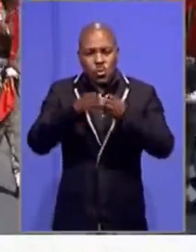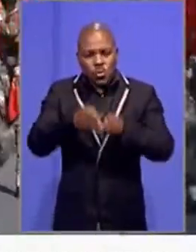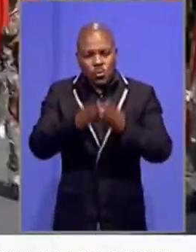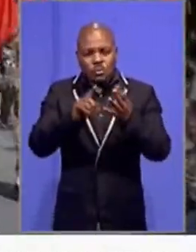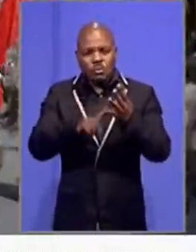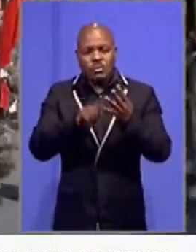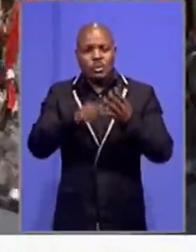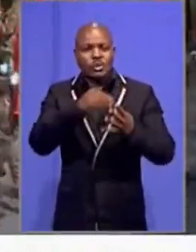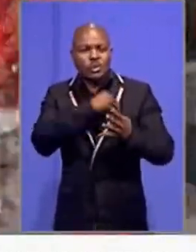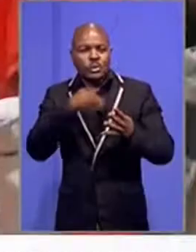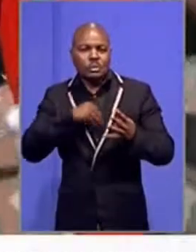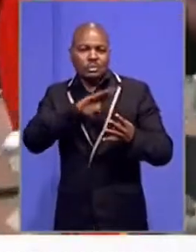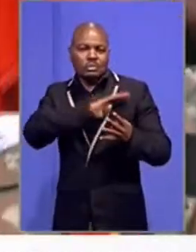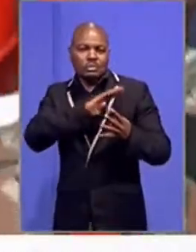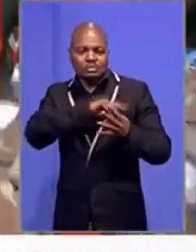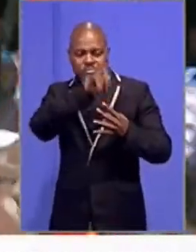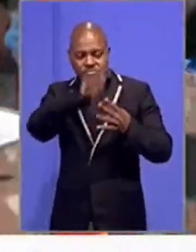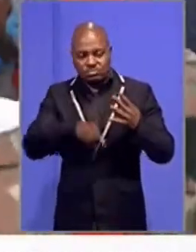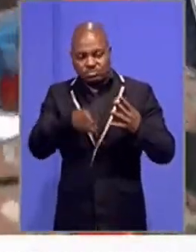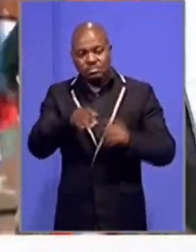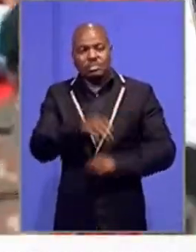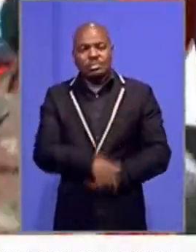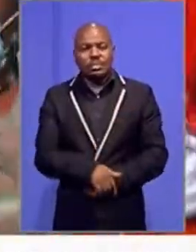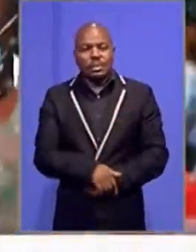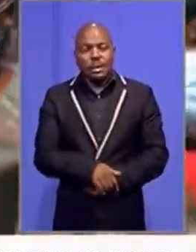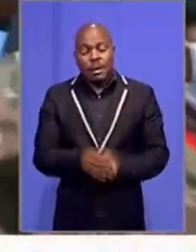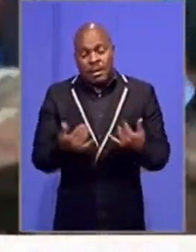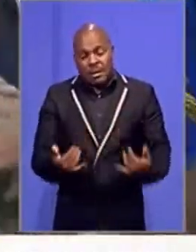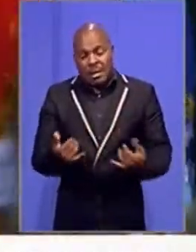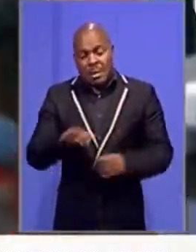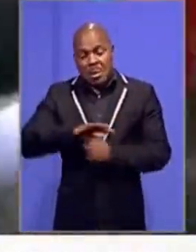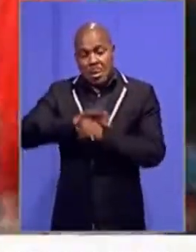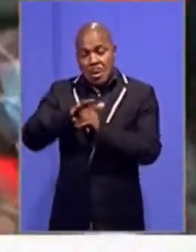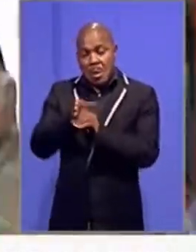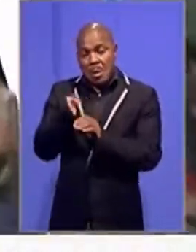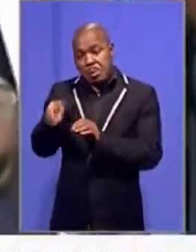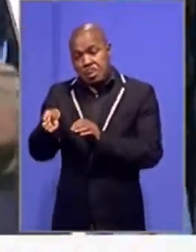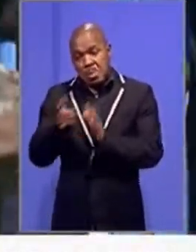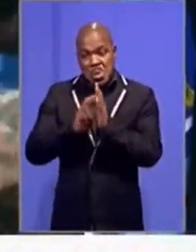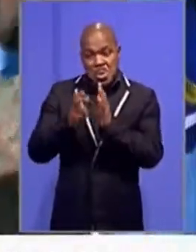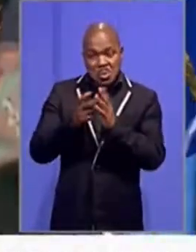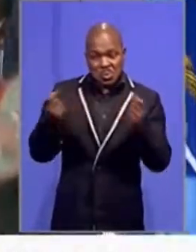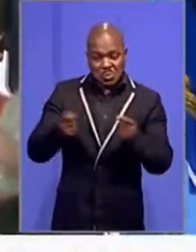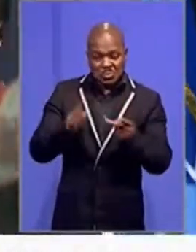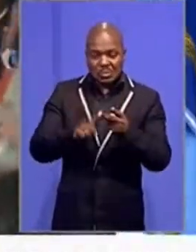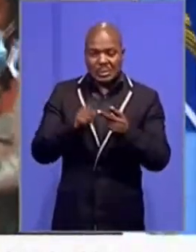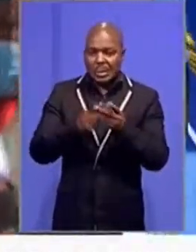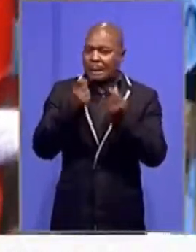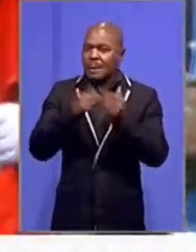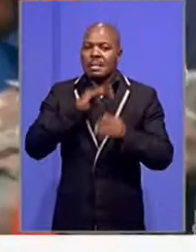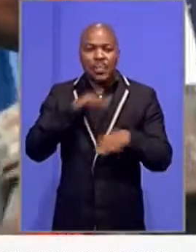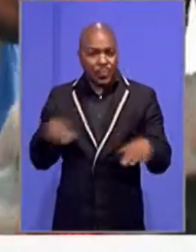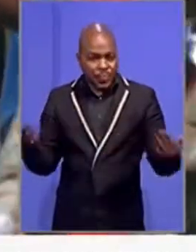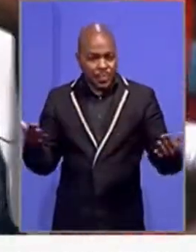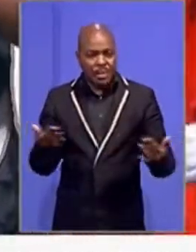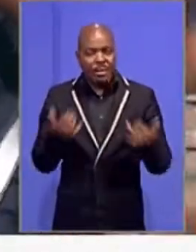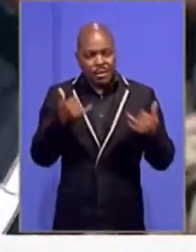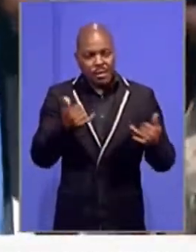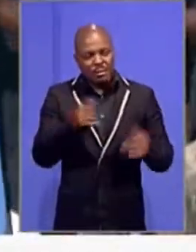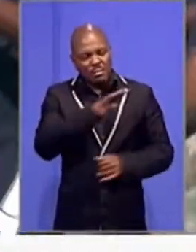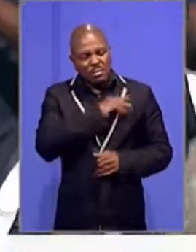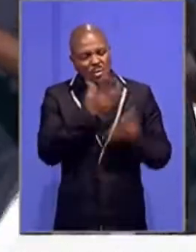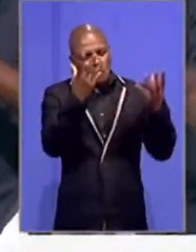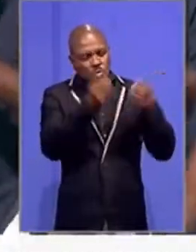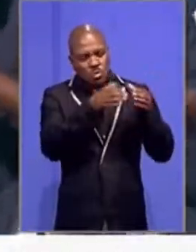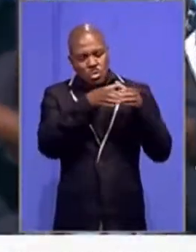disebeletso tsa bongaka ka lebaka la ho ikamahanya le maemo a COVID-19 le mathata a ditjhelete ke karolwana fela e itseng ya masole a bileng